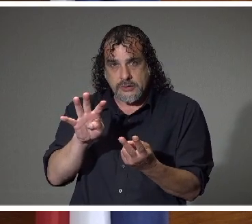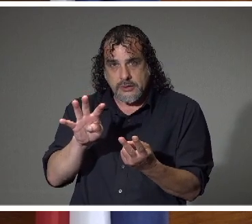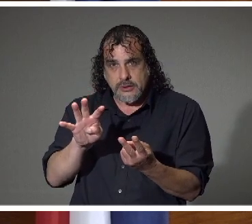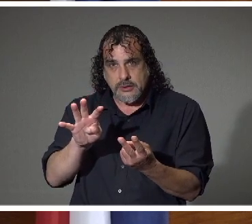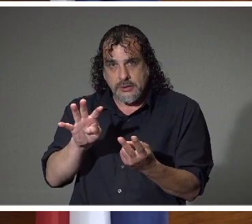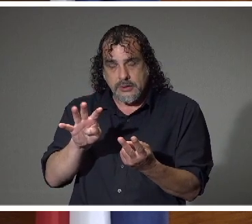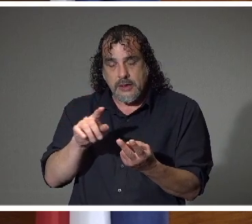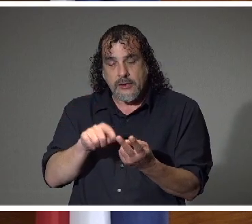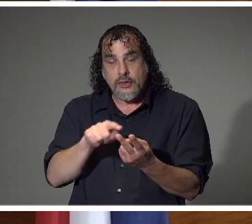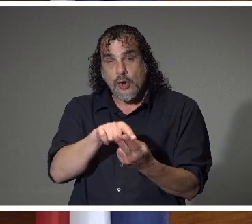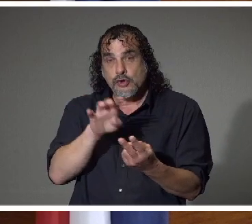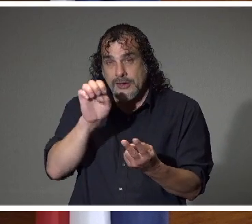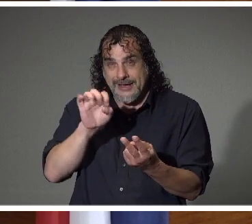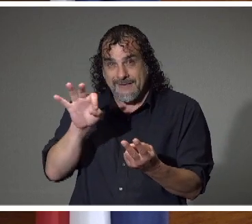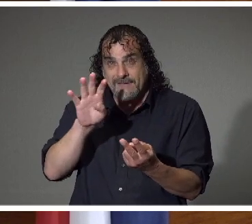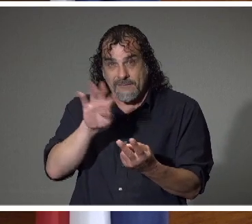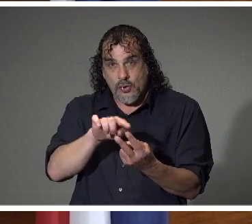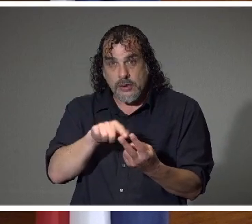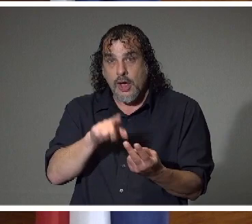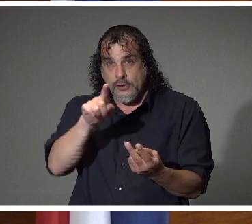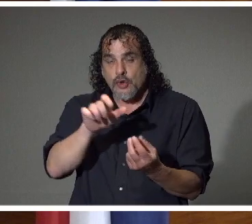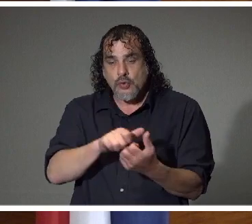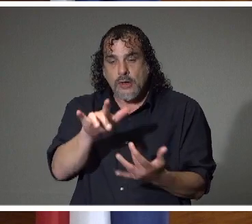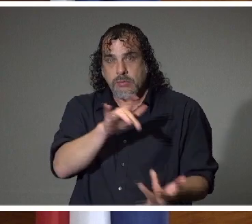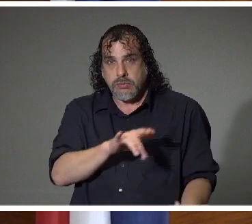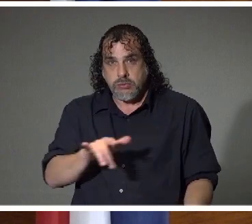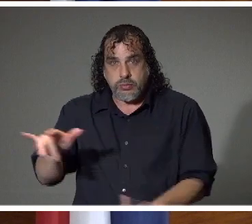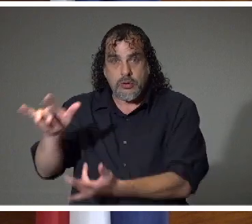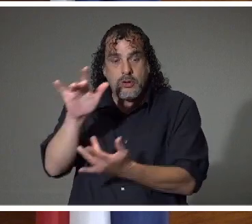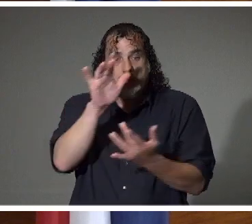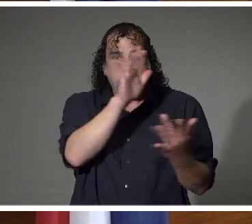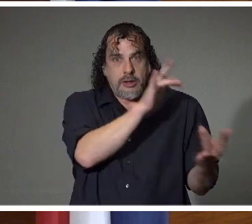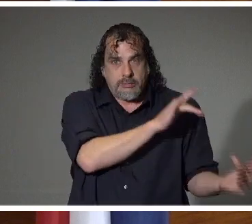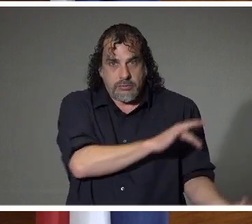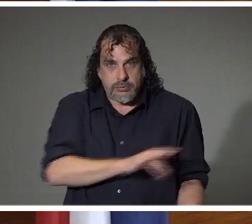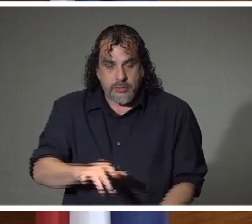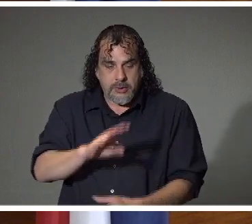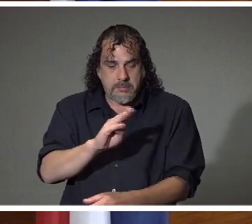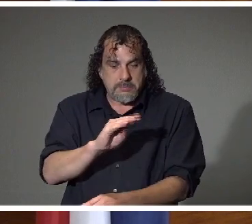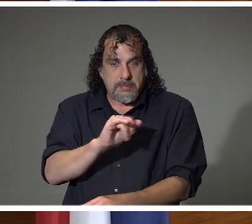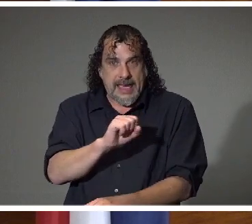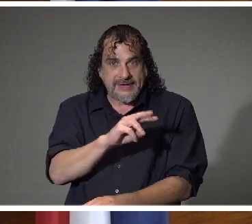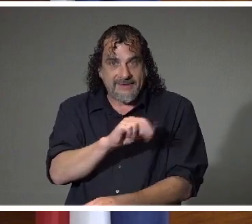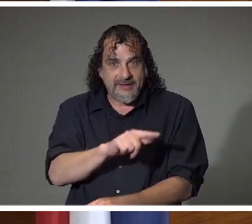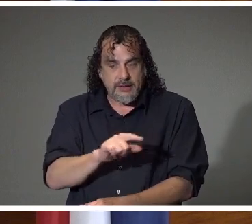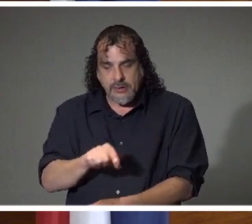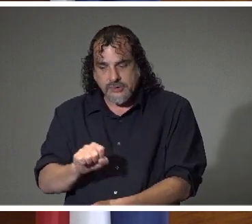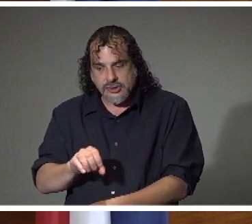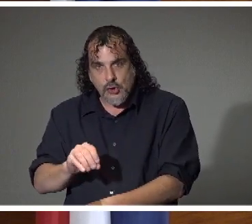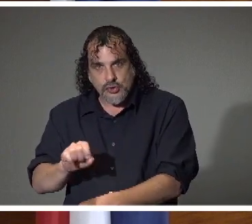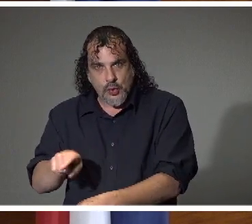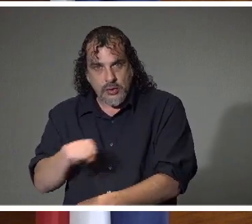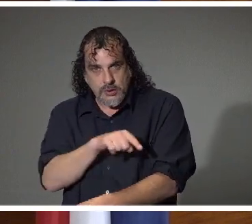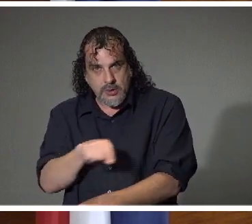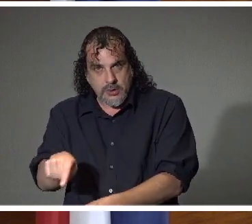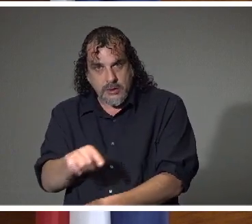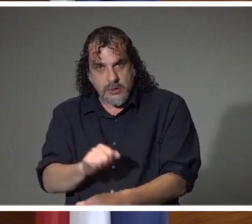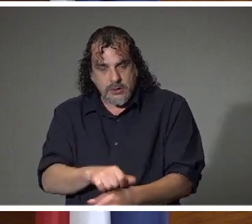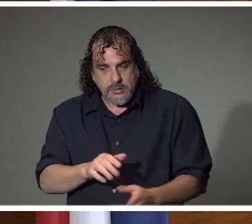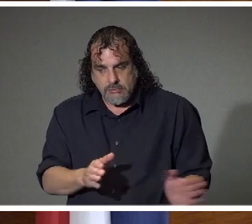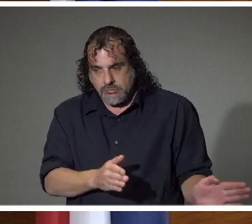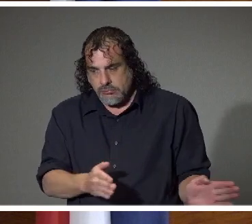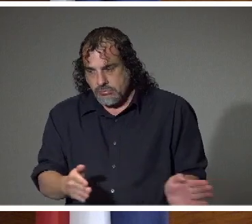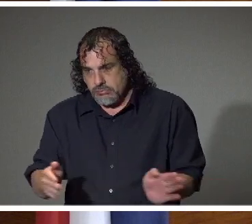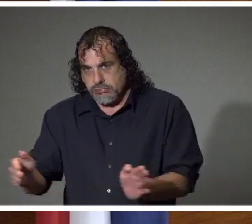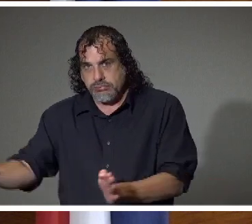2 EF4s, obviously the ones occurring basically from Bassfield to Soso, a little bit before Bassfield and a little bit